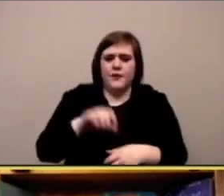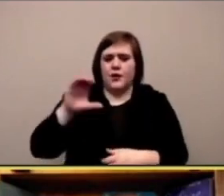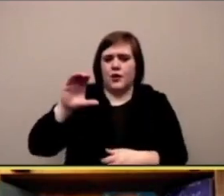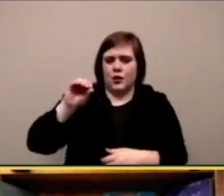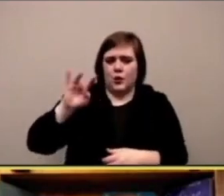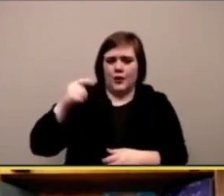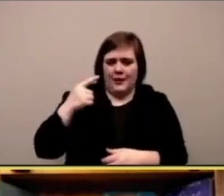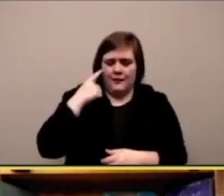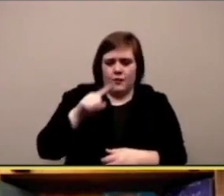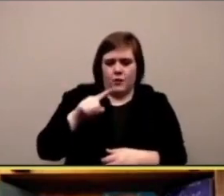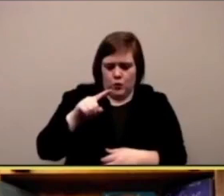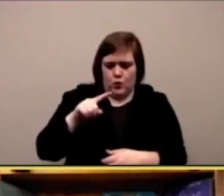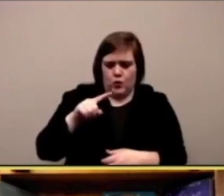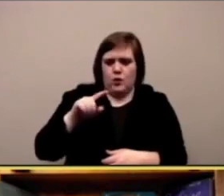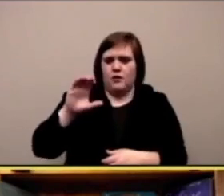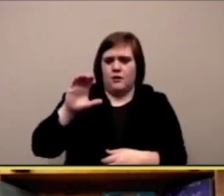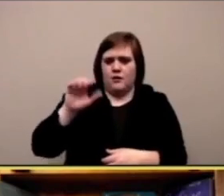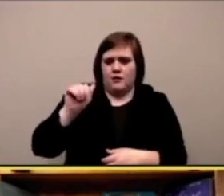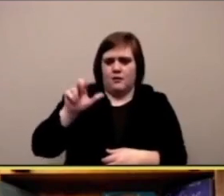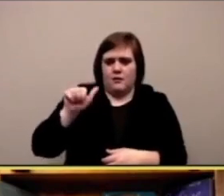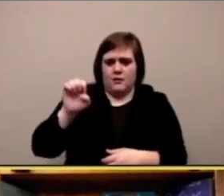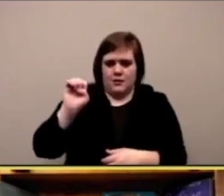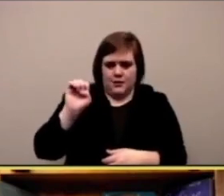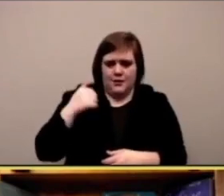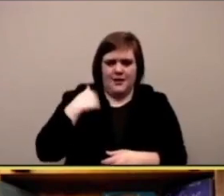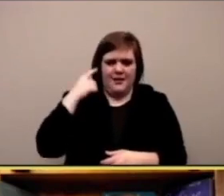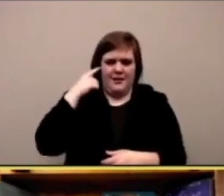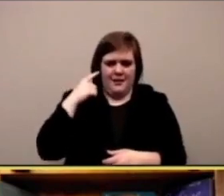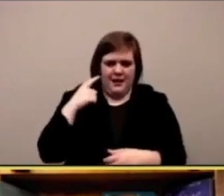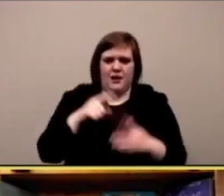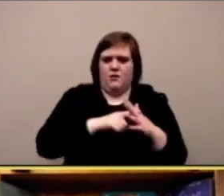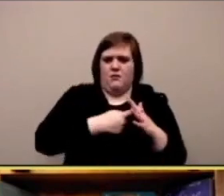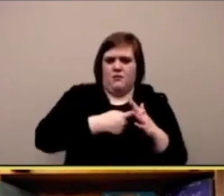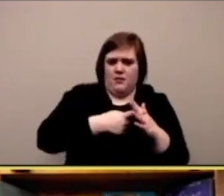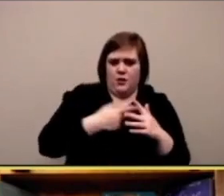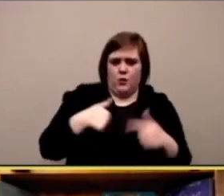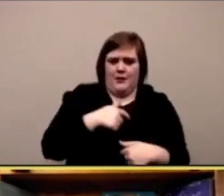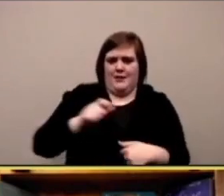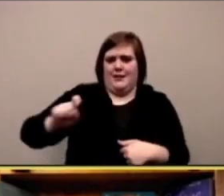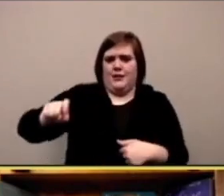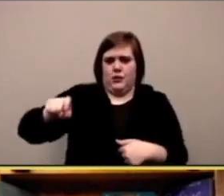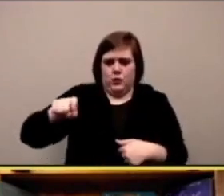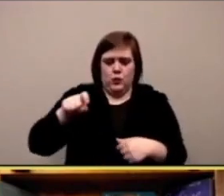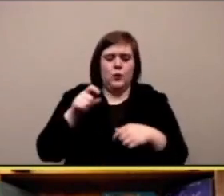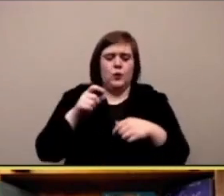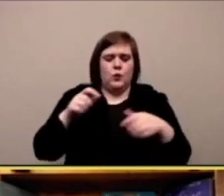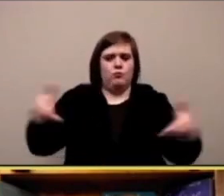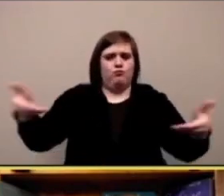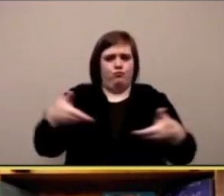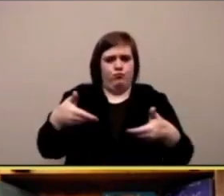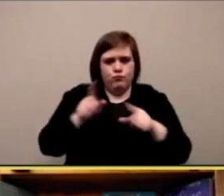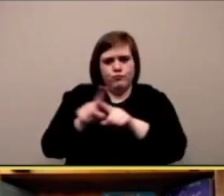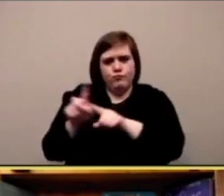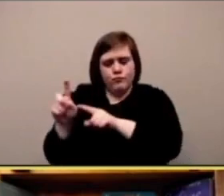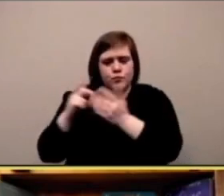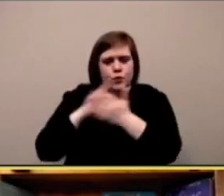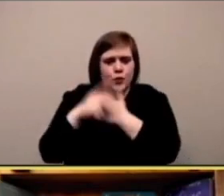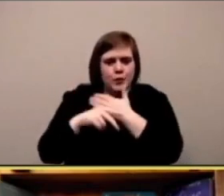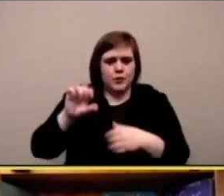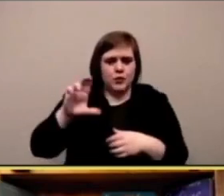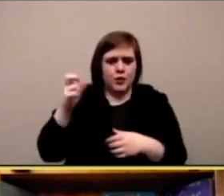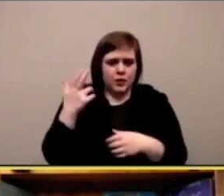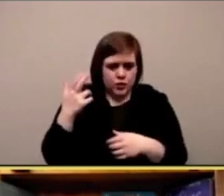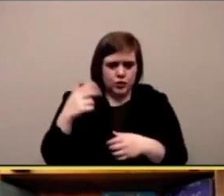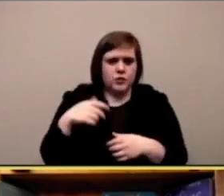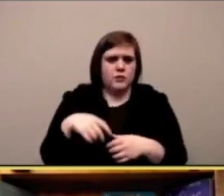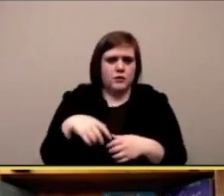performance. And I think early enough, we need to introduce Scratch and any other very fun program to schools